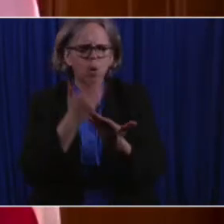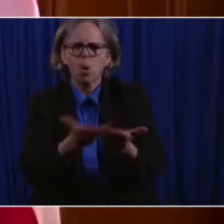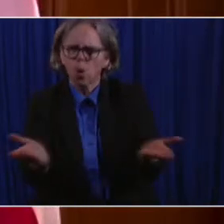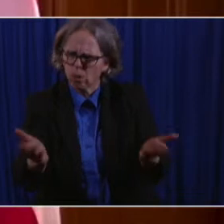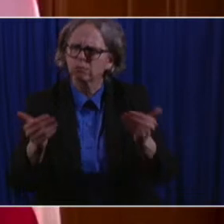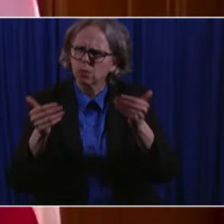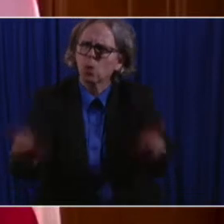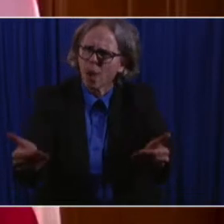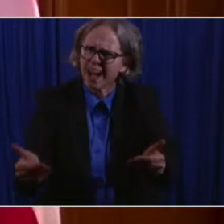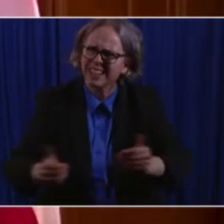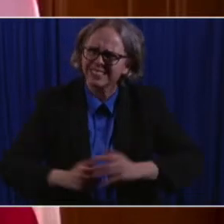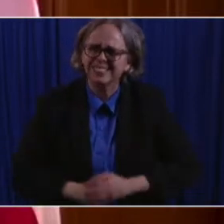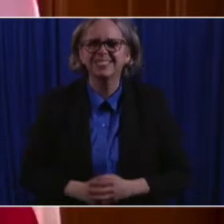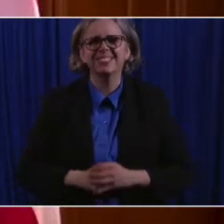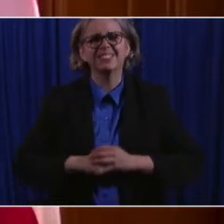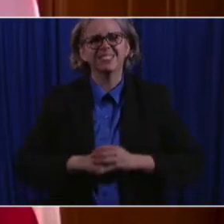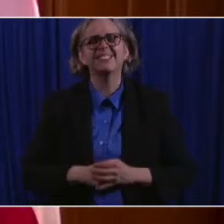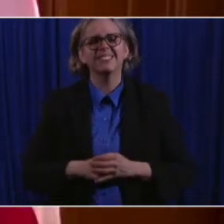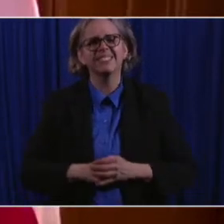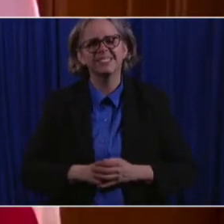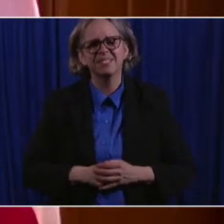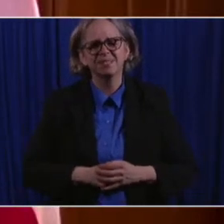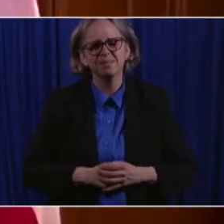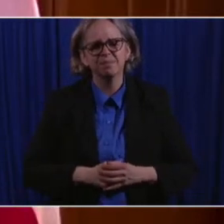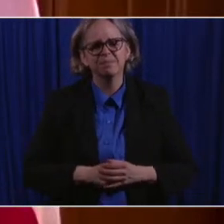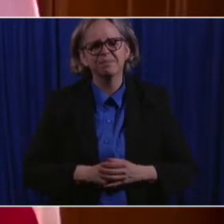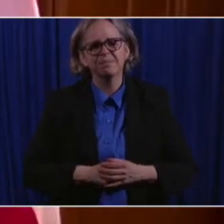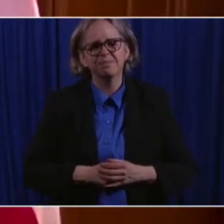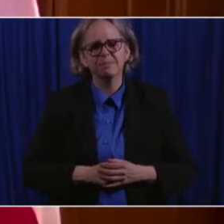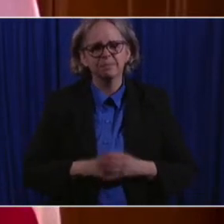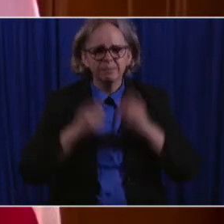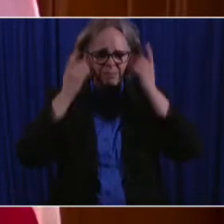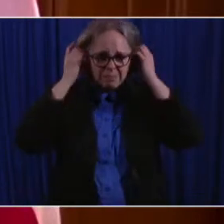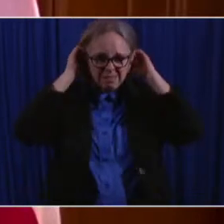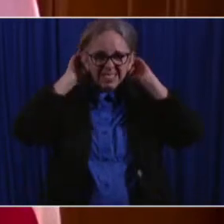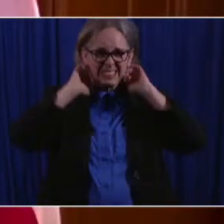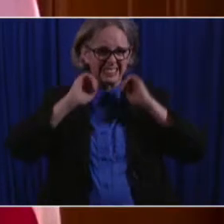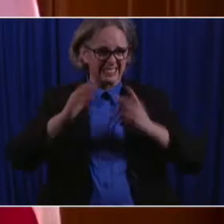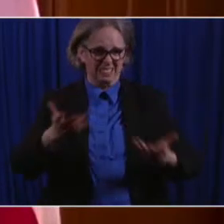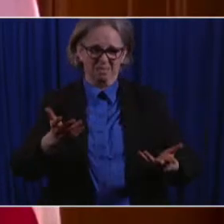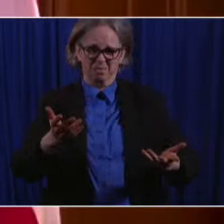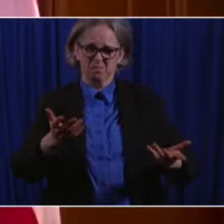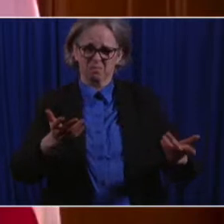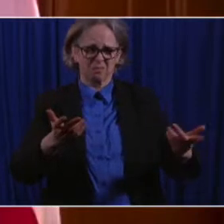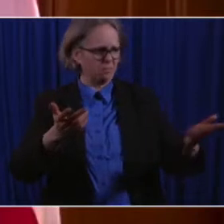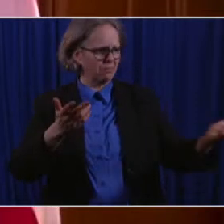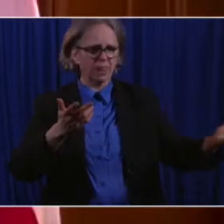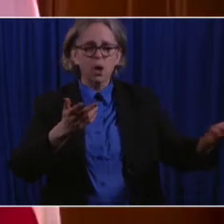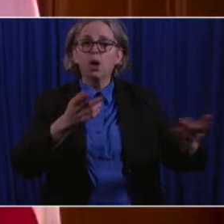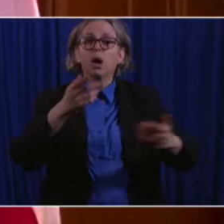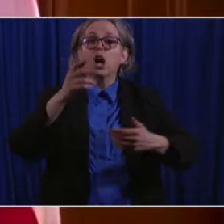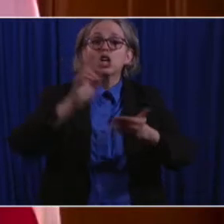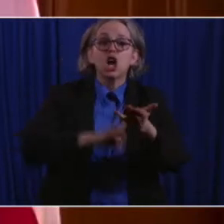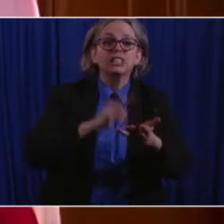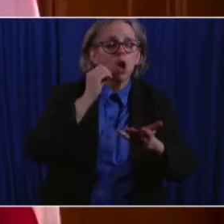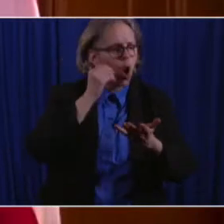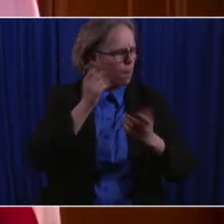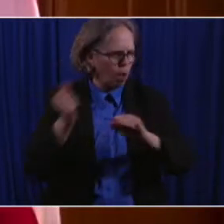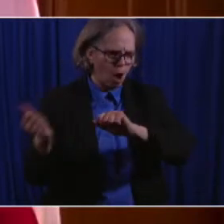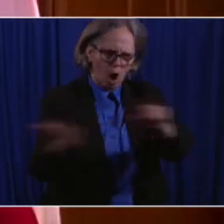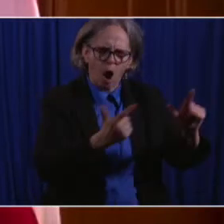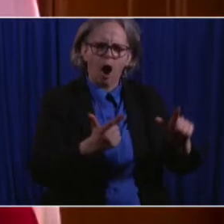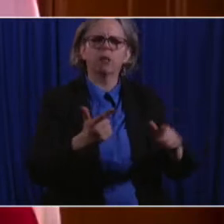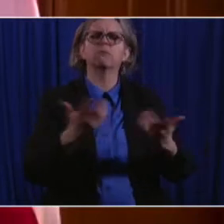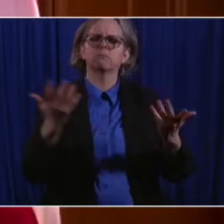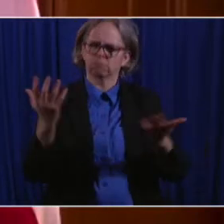get it. We want to make sure, no matter what nursing home that is, they have the ability to get that vaccine. So we set up